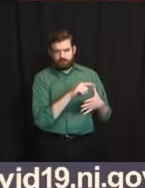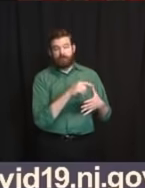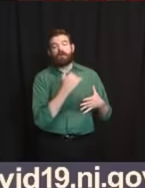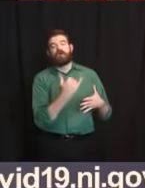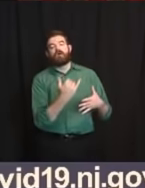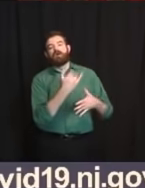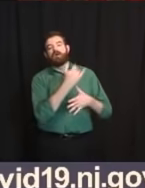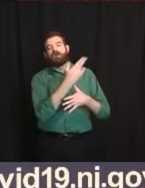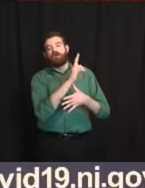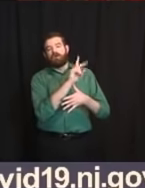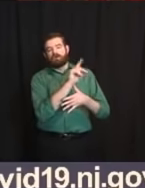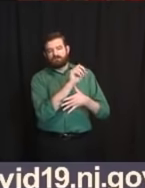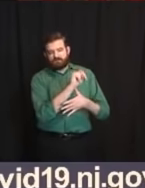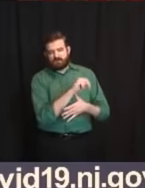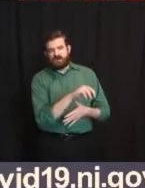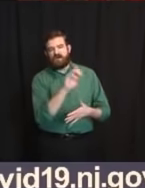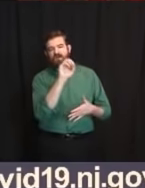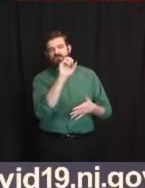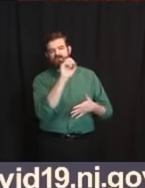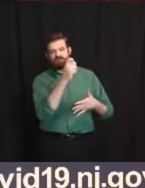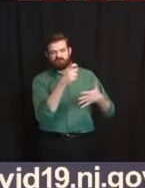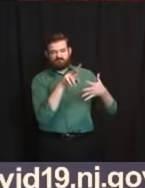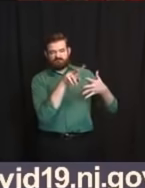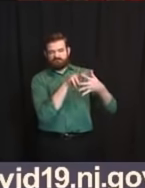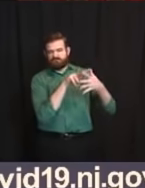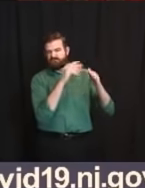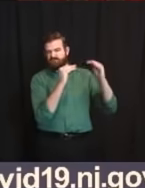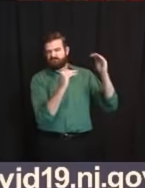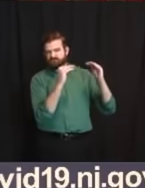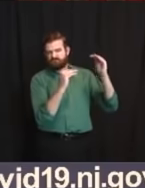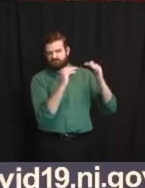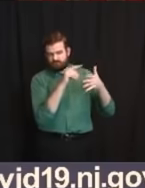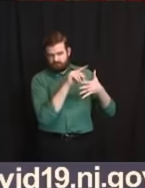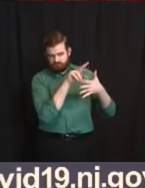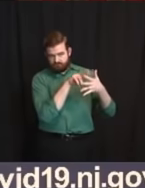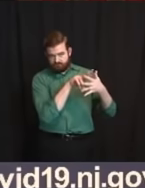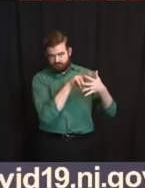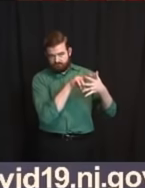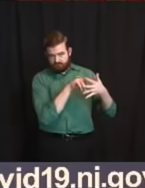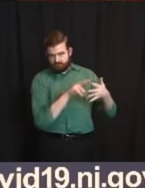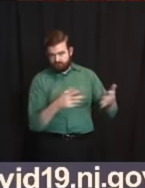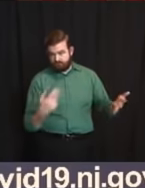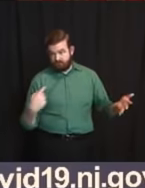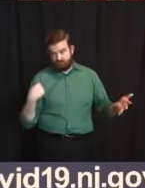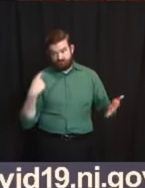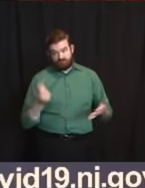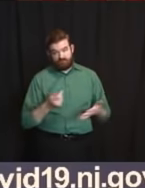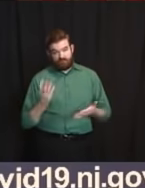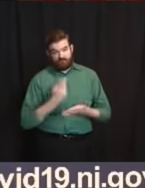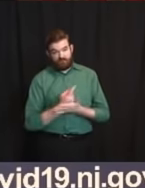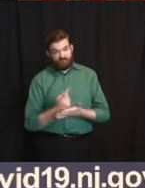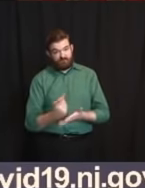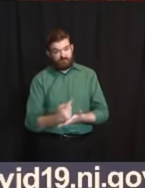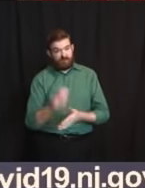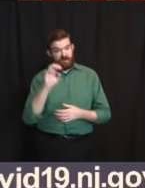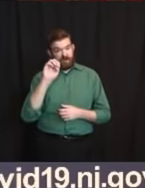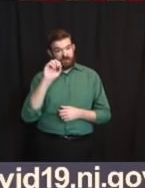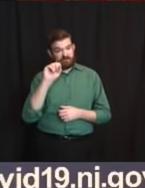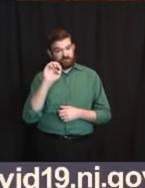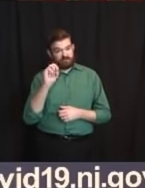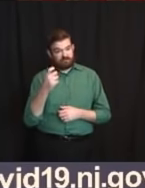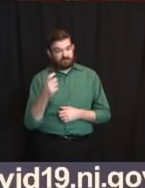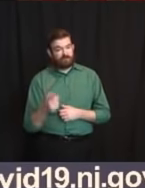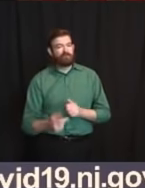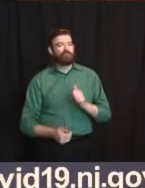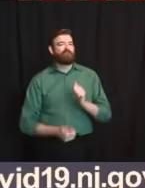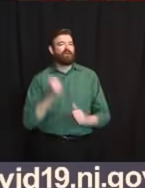continues to be, and this has been the case now for, I'm going to say, several weeks. Essex has the most number of fatalities, followed